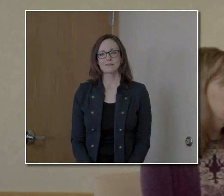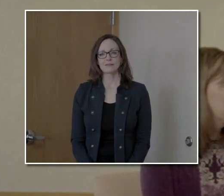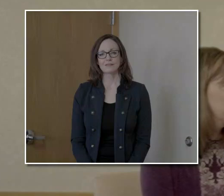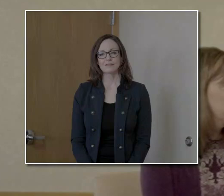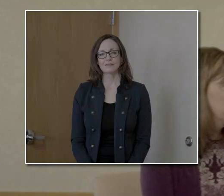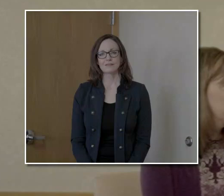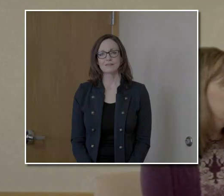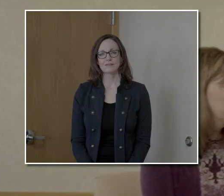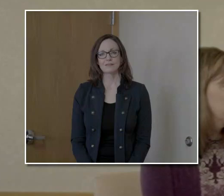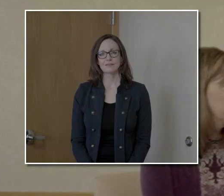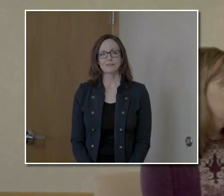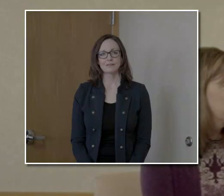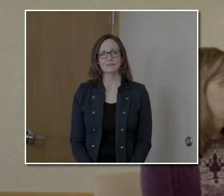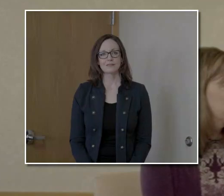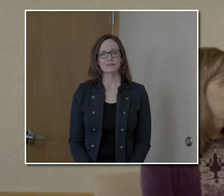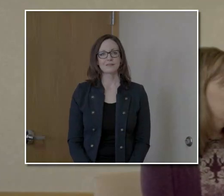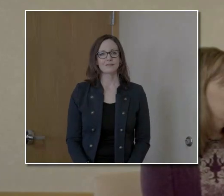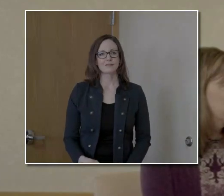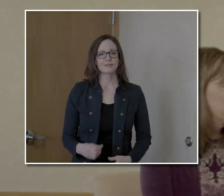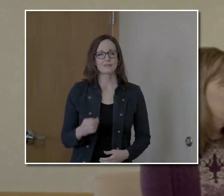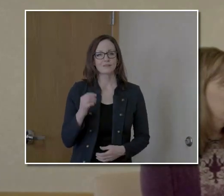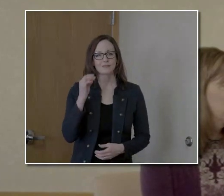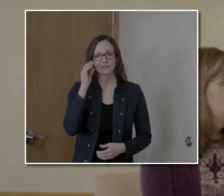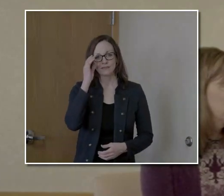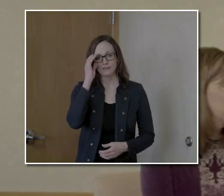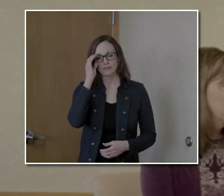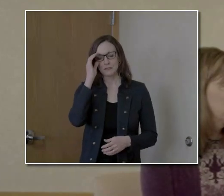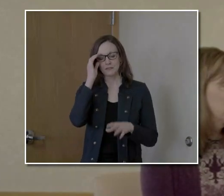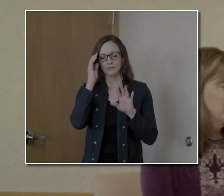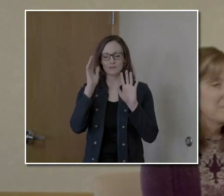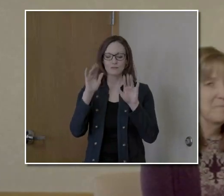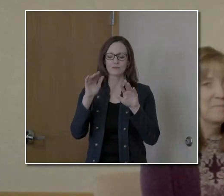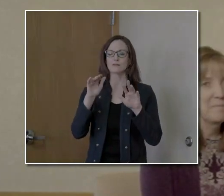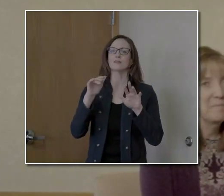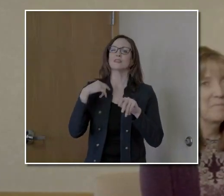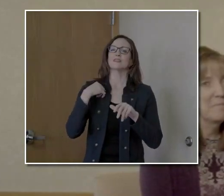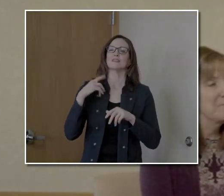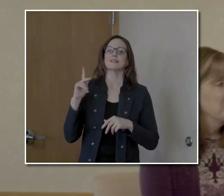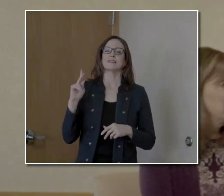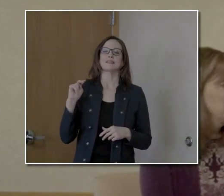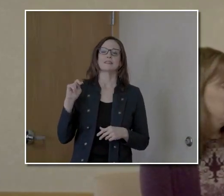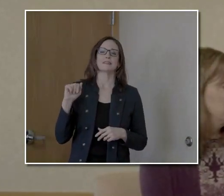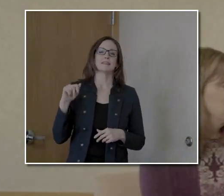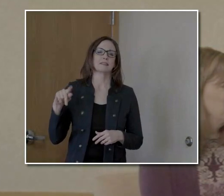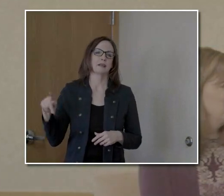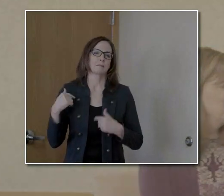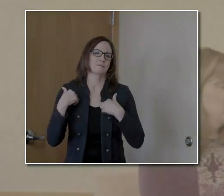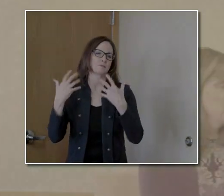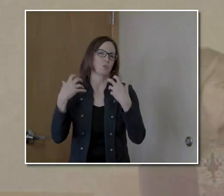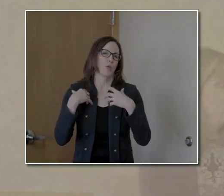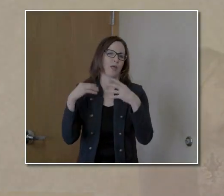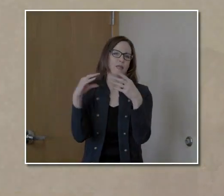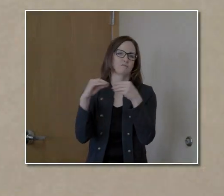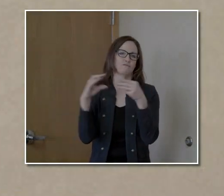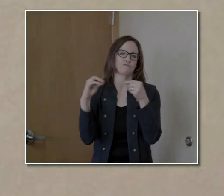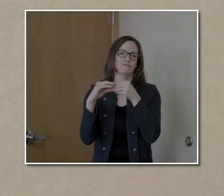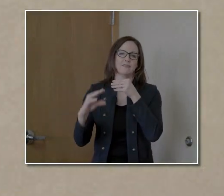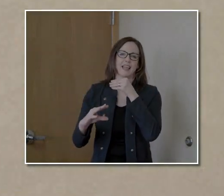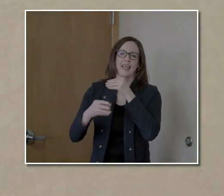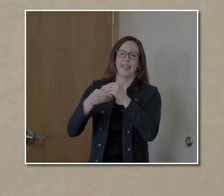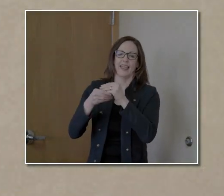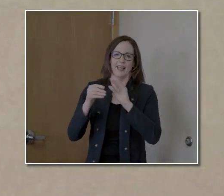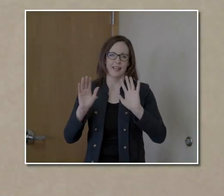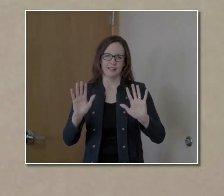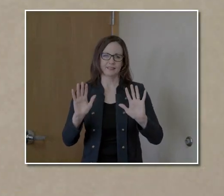While we're waiting, I can go back. The second part of his question was on recruiting, and that was a great second or a